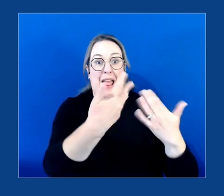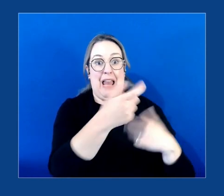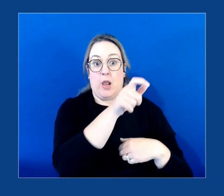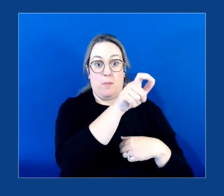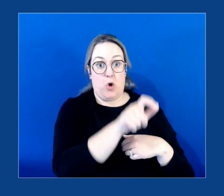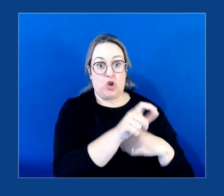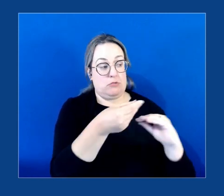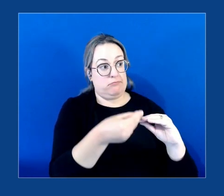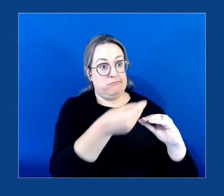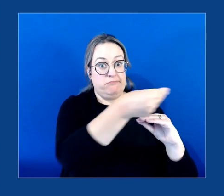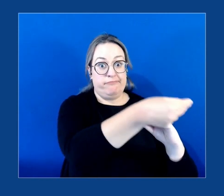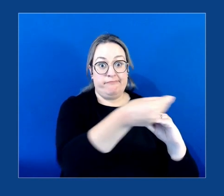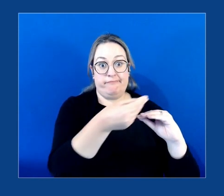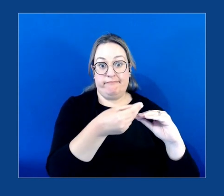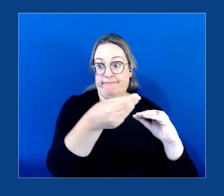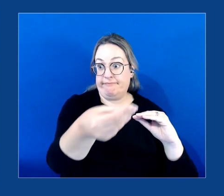if